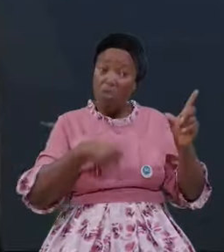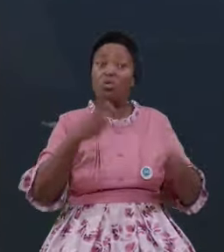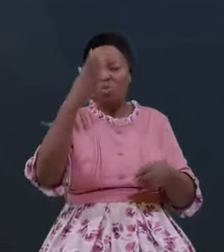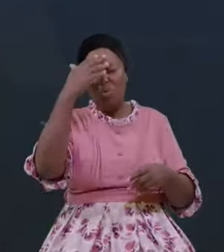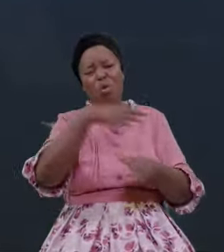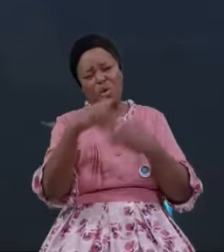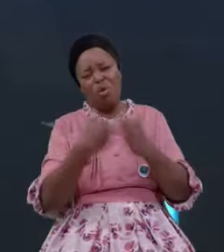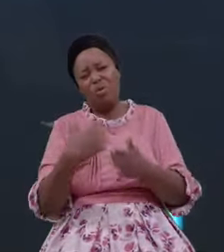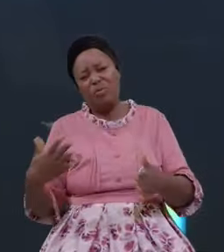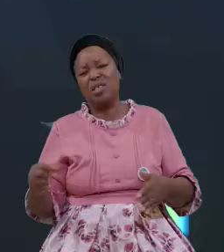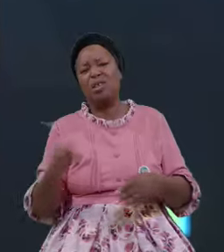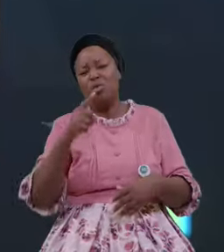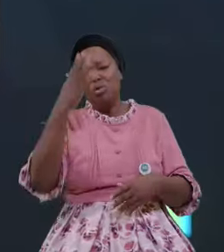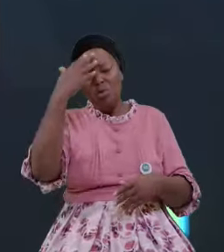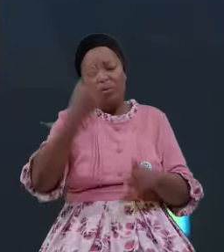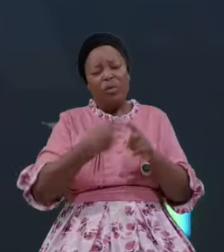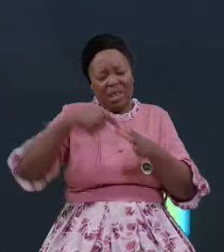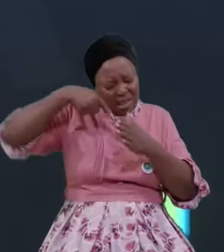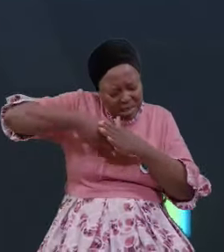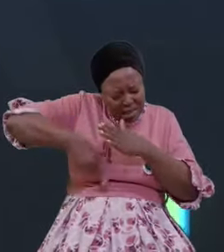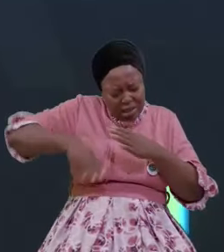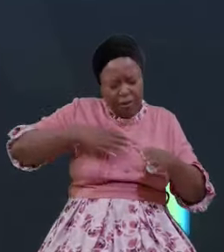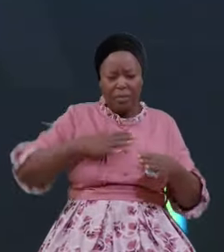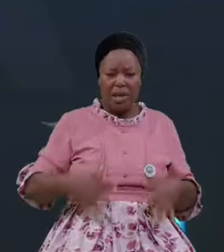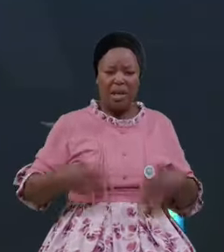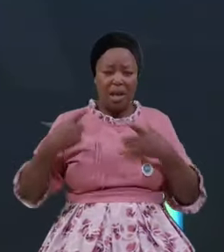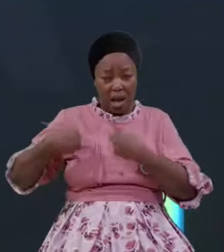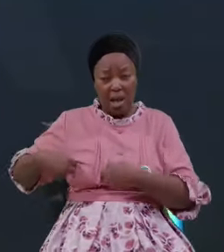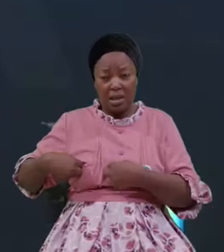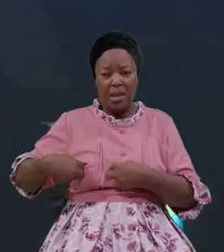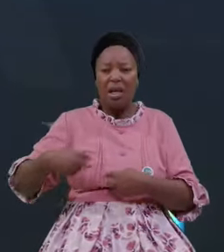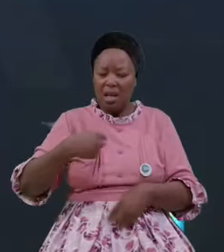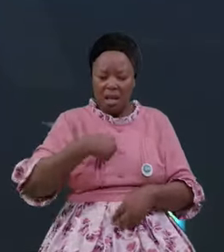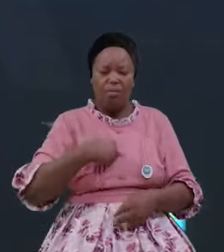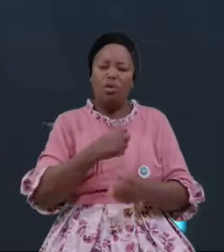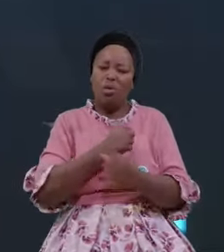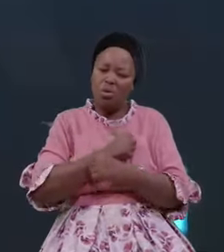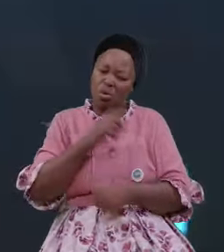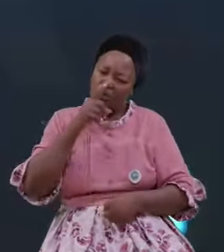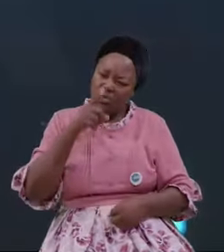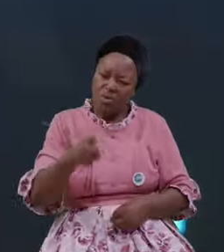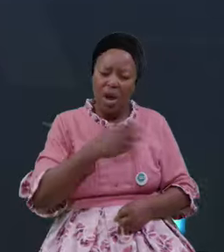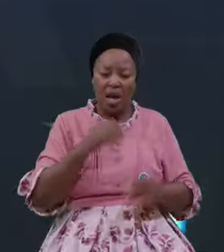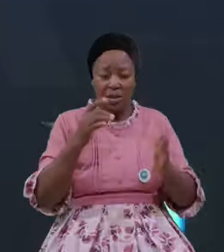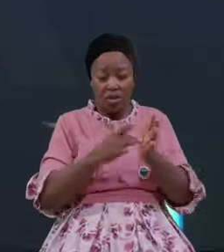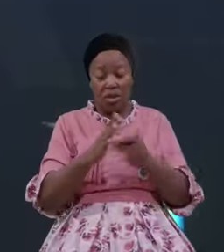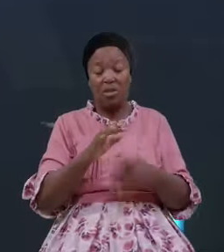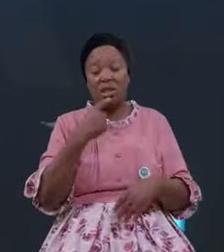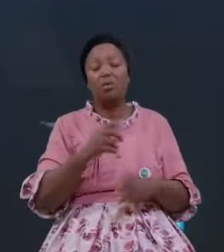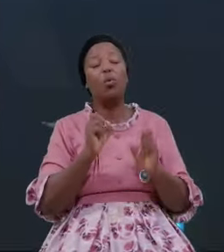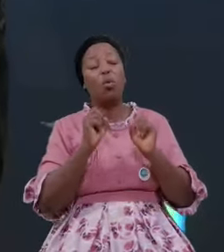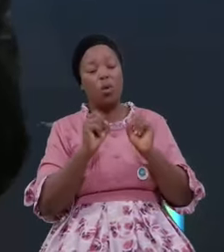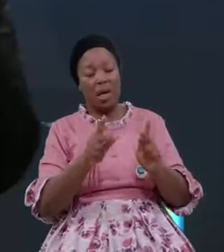the depth of my heart, I love you. And Jesus said, that's enough. I